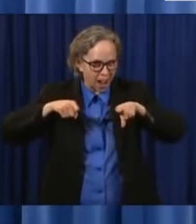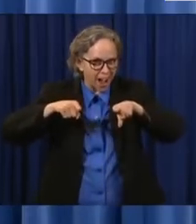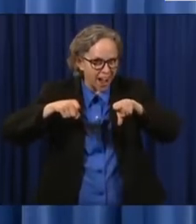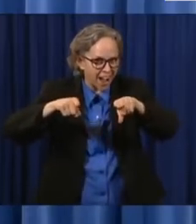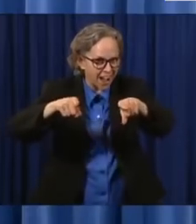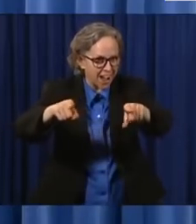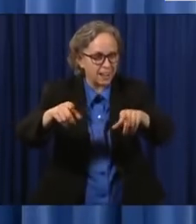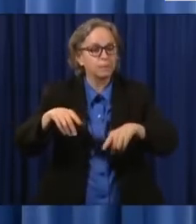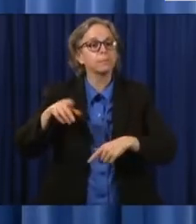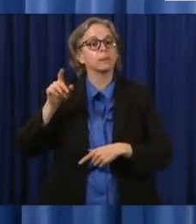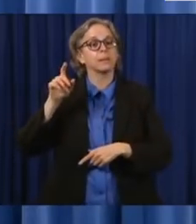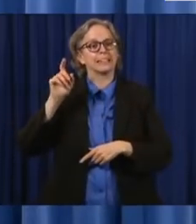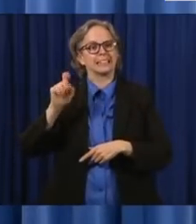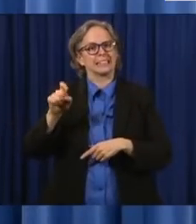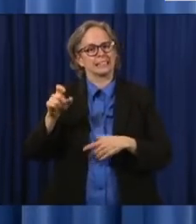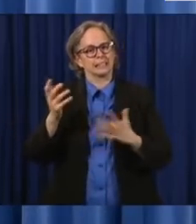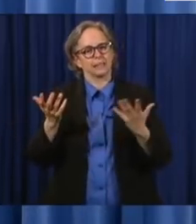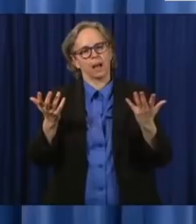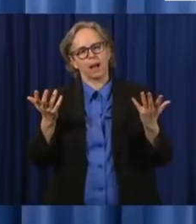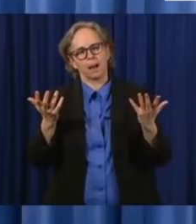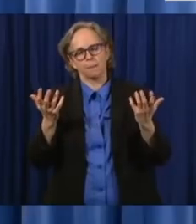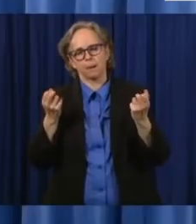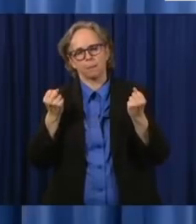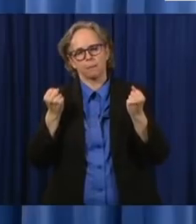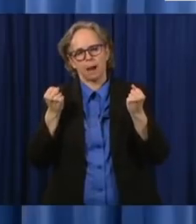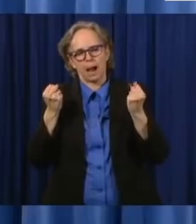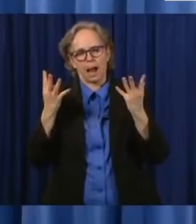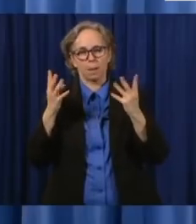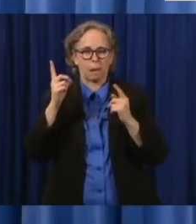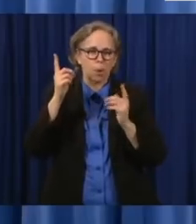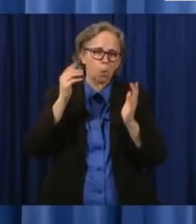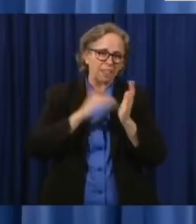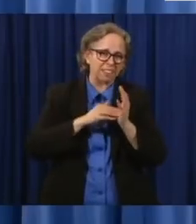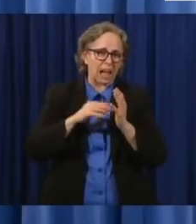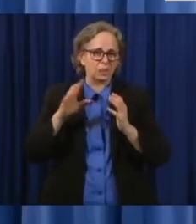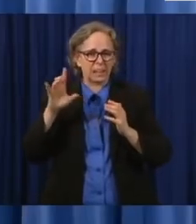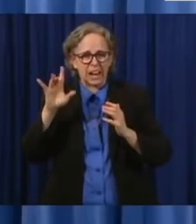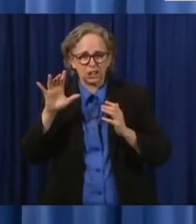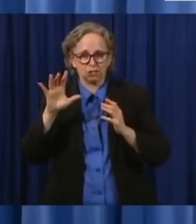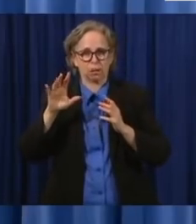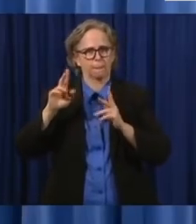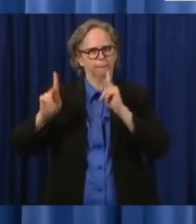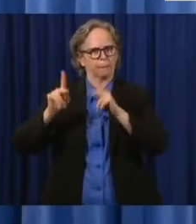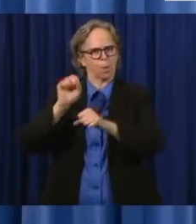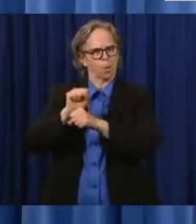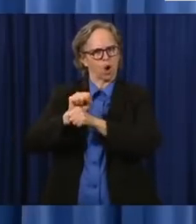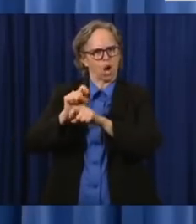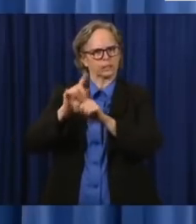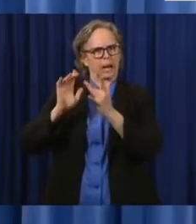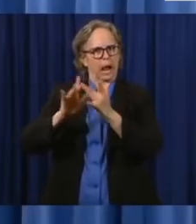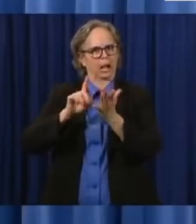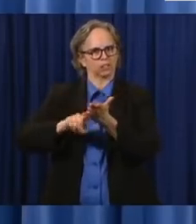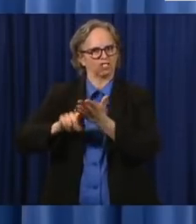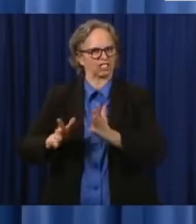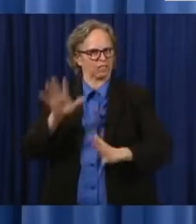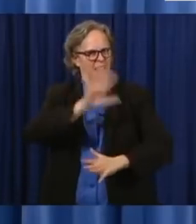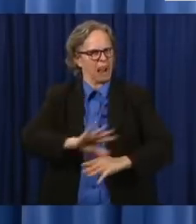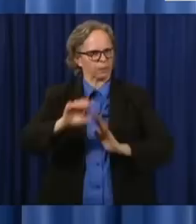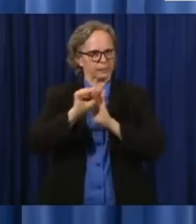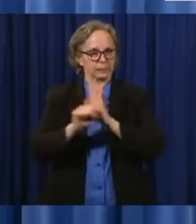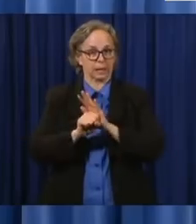significant number, 1,800 tracers around the state. Our goal is to hire at